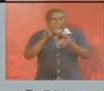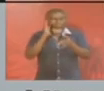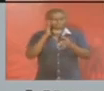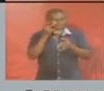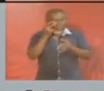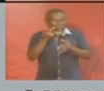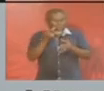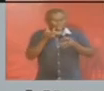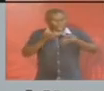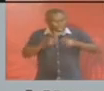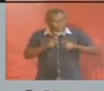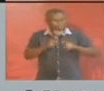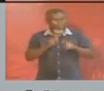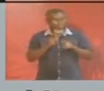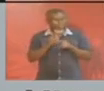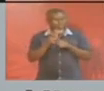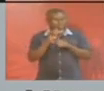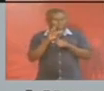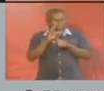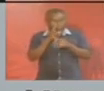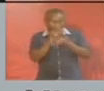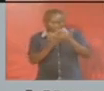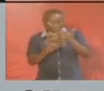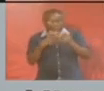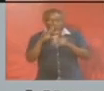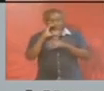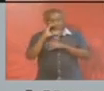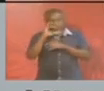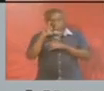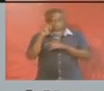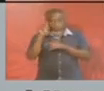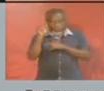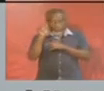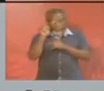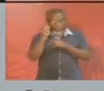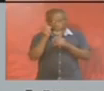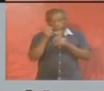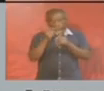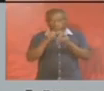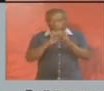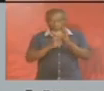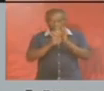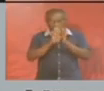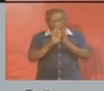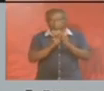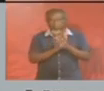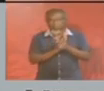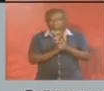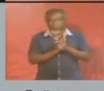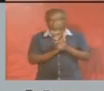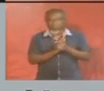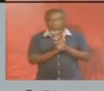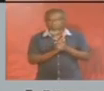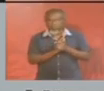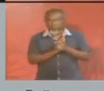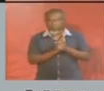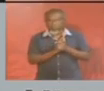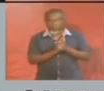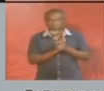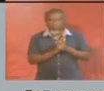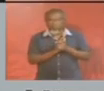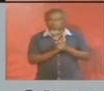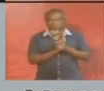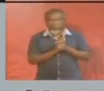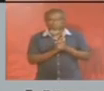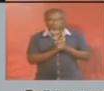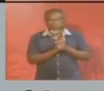blood. So there is a clinical guideline being utilized in Trinidad for it, and it is very similar to the UK